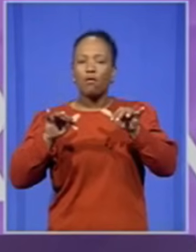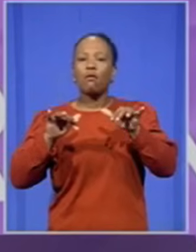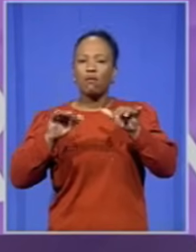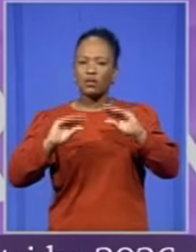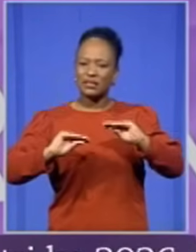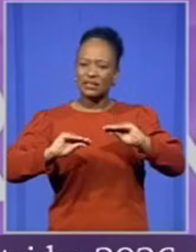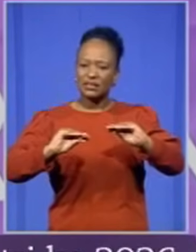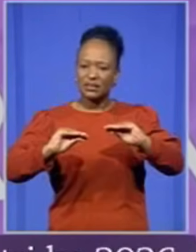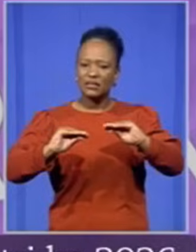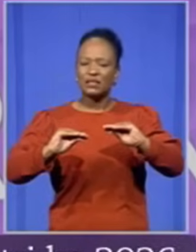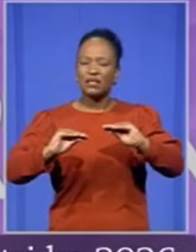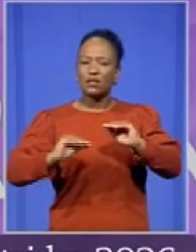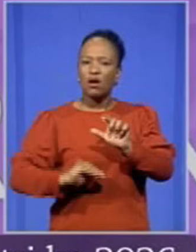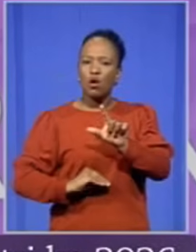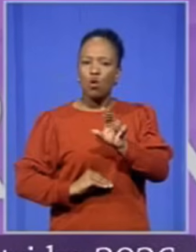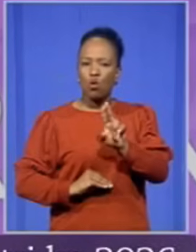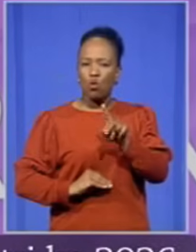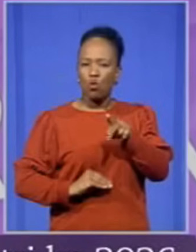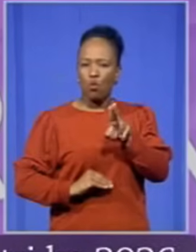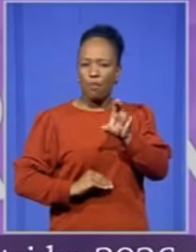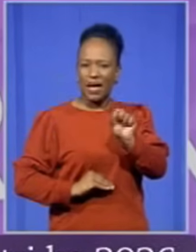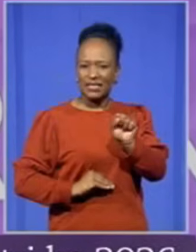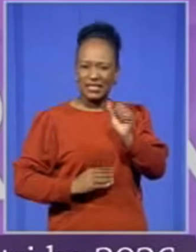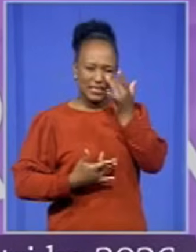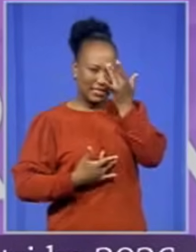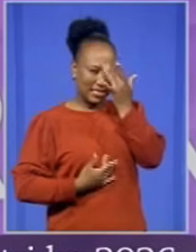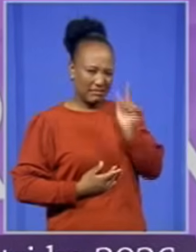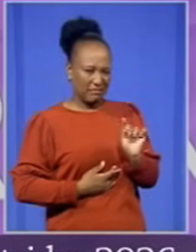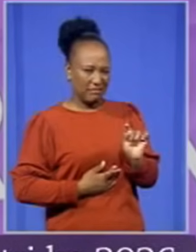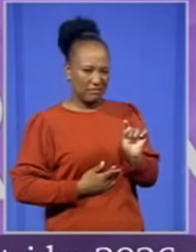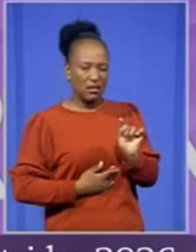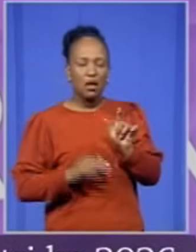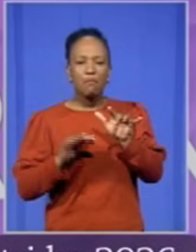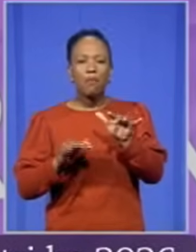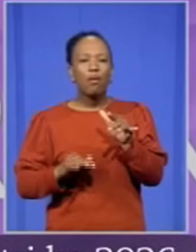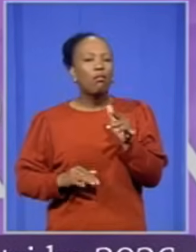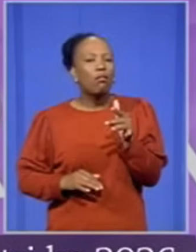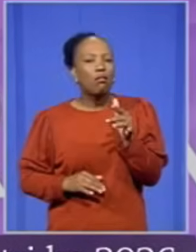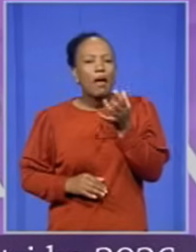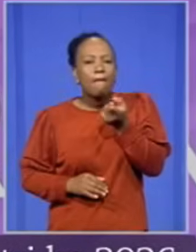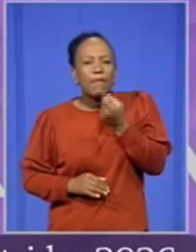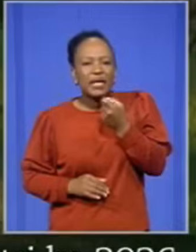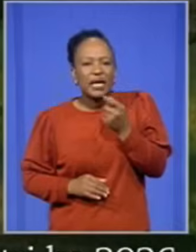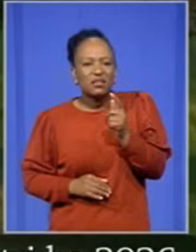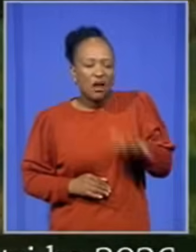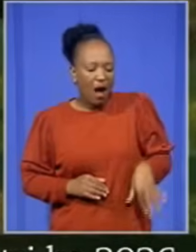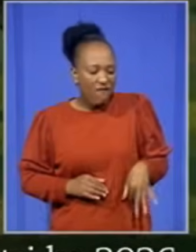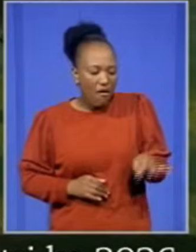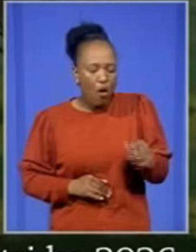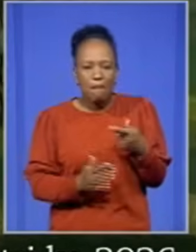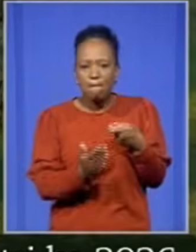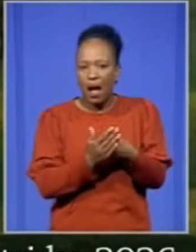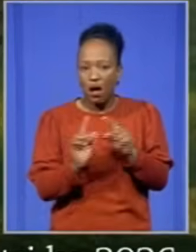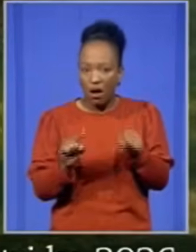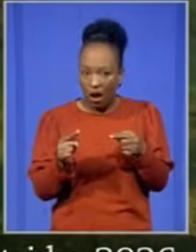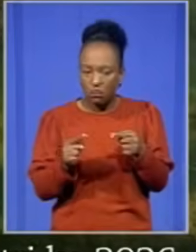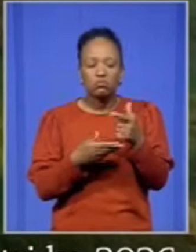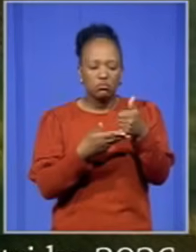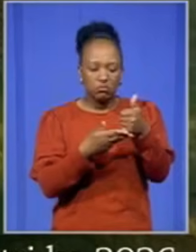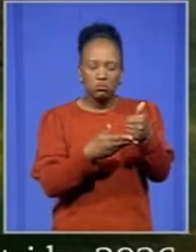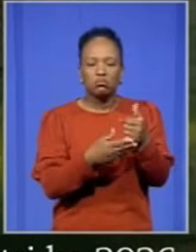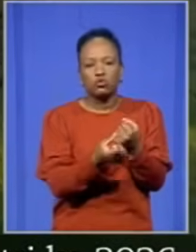make a difference in the lives of those that can't afford medication for lupus. Ba tsaya karolo ba ba tswang kwa diporofenseng